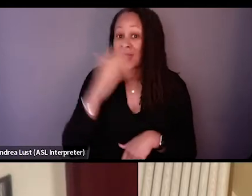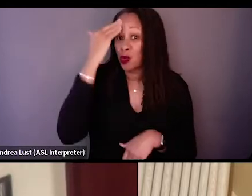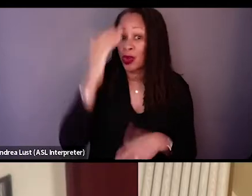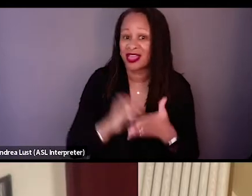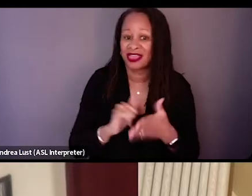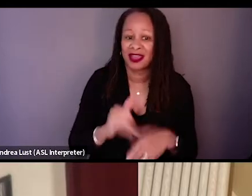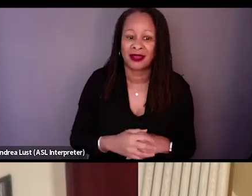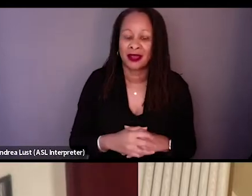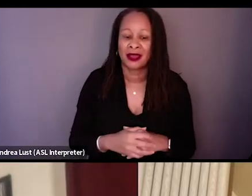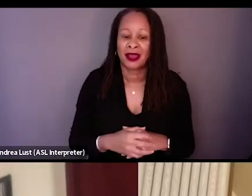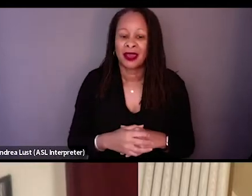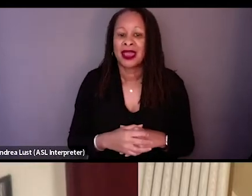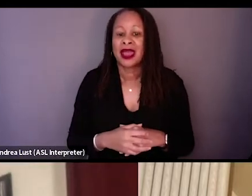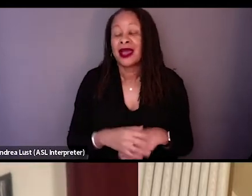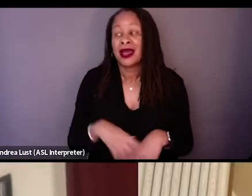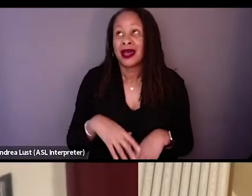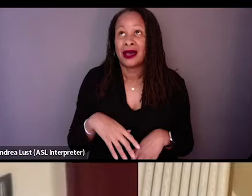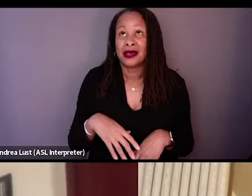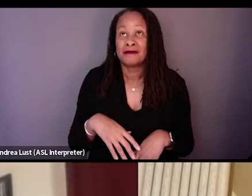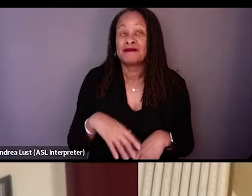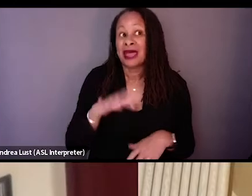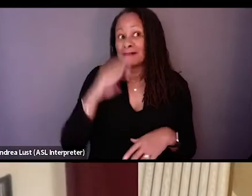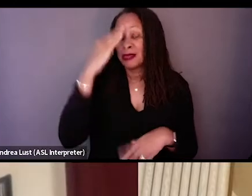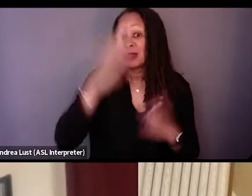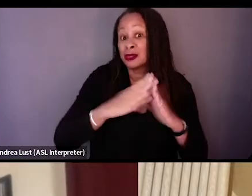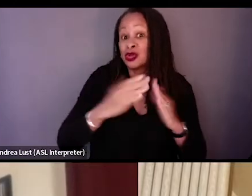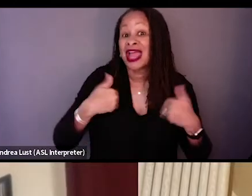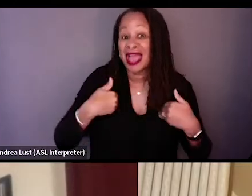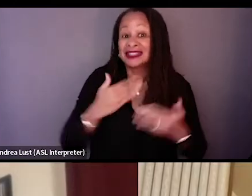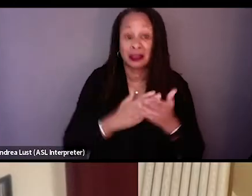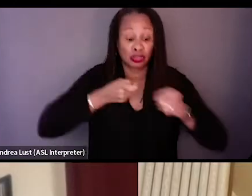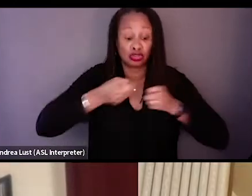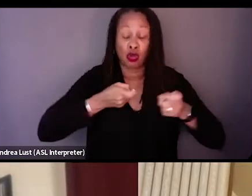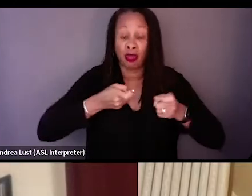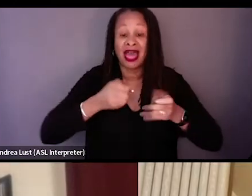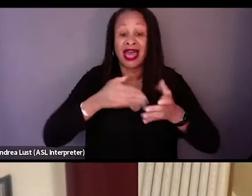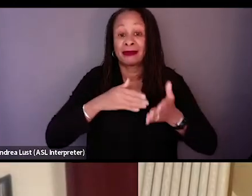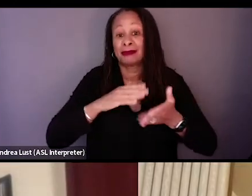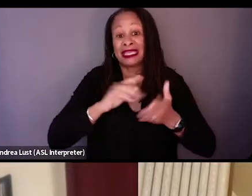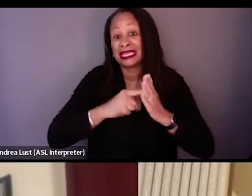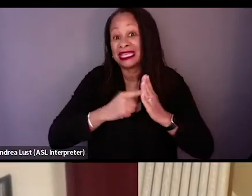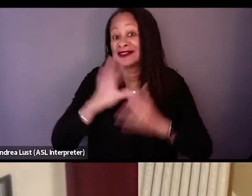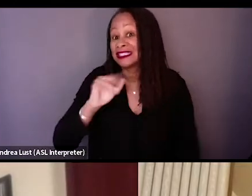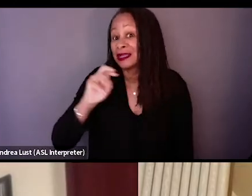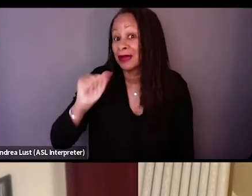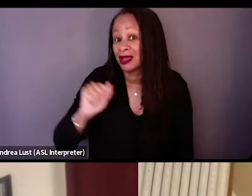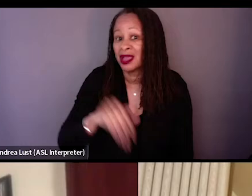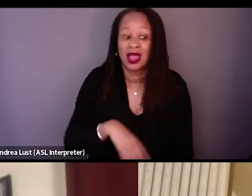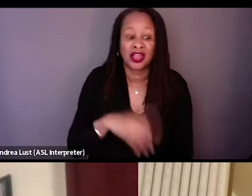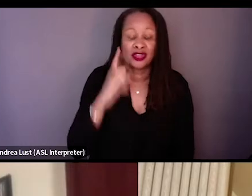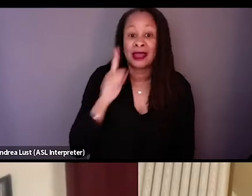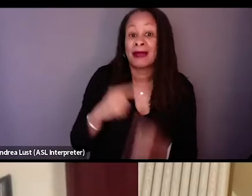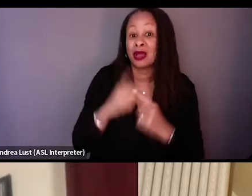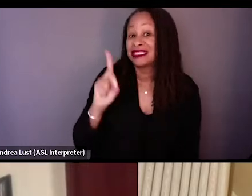bit of agency, take some agency at the beginning of cinema. We think about DW and that Klan movie,